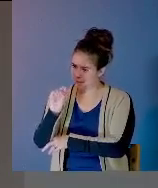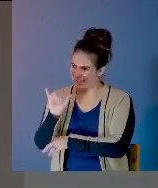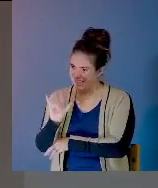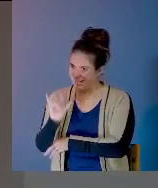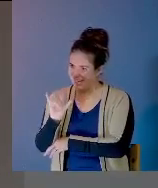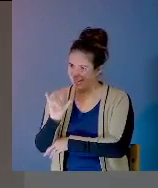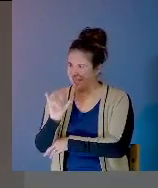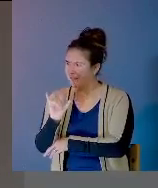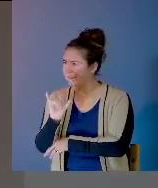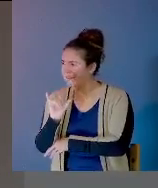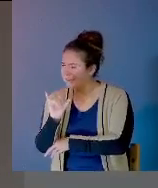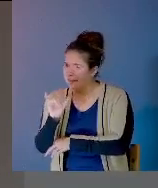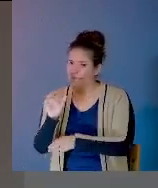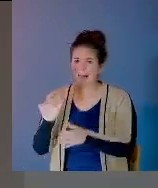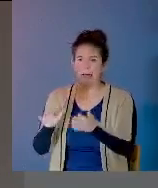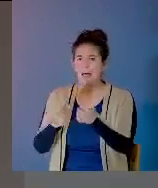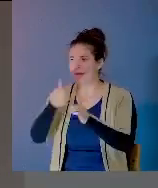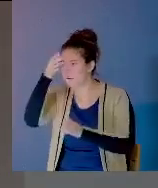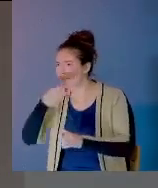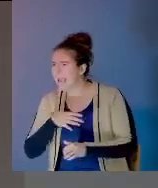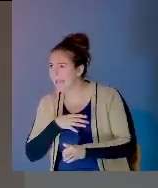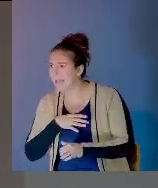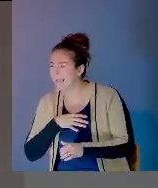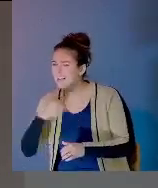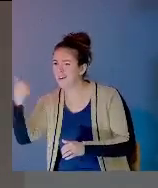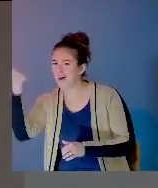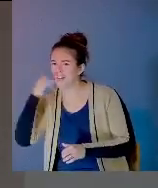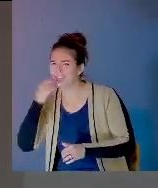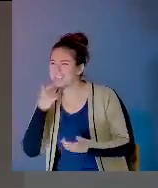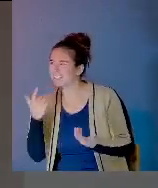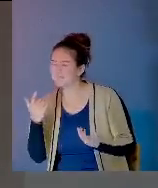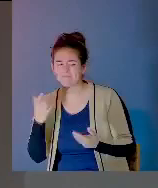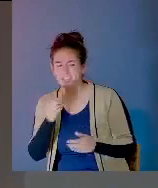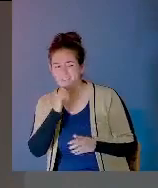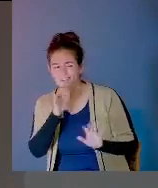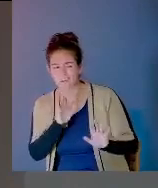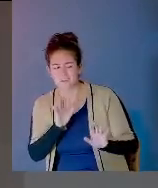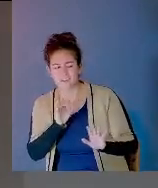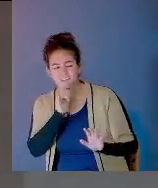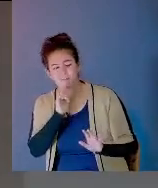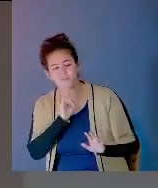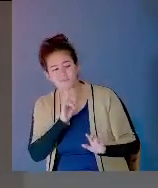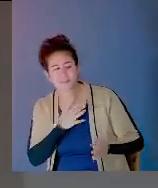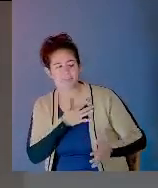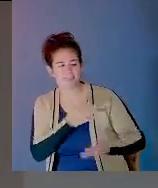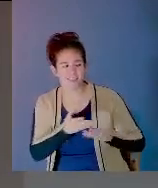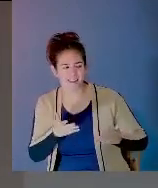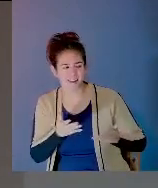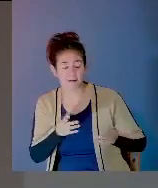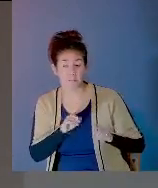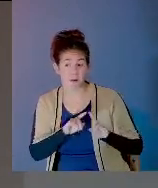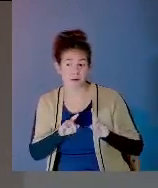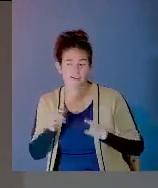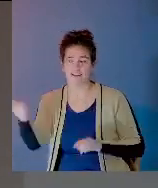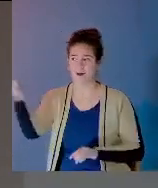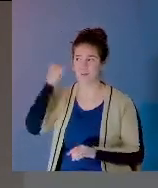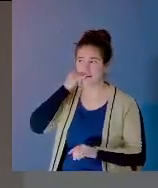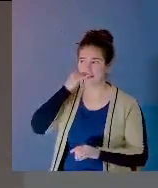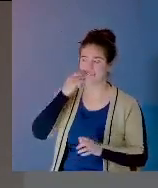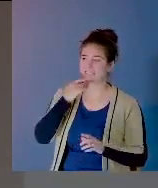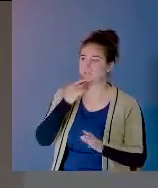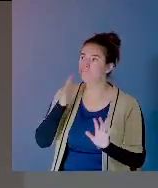And then 2 hours later, he's like, what do you need? And I'm just like, what? And it was like surprise. And then